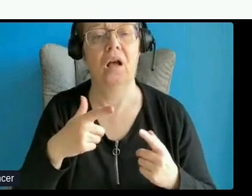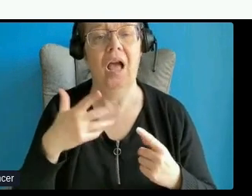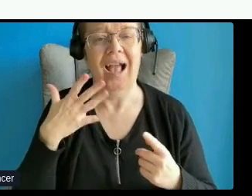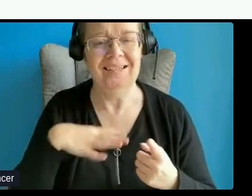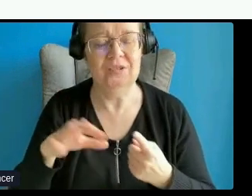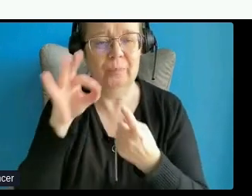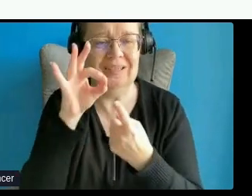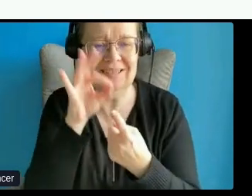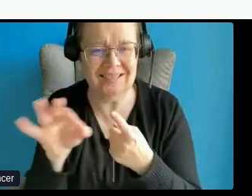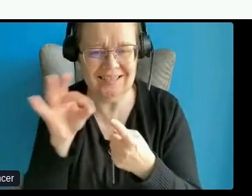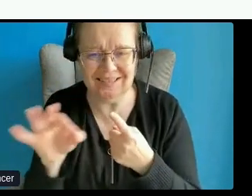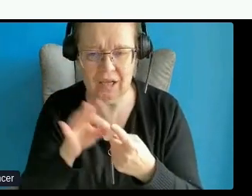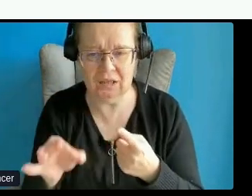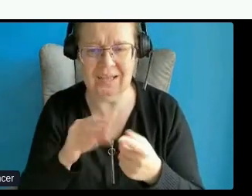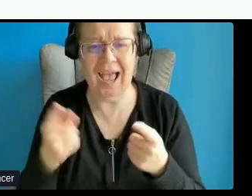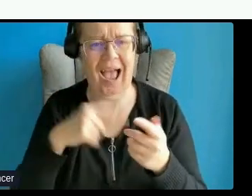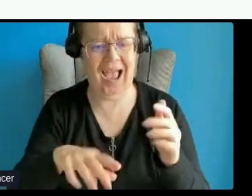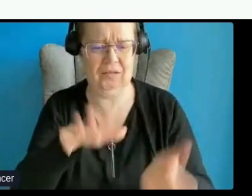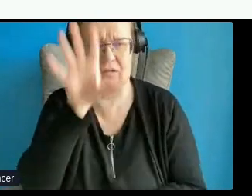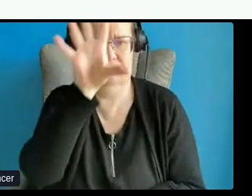detailed and comprehensive.